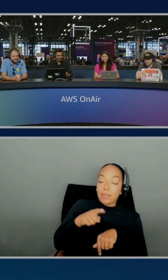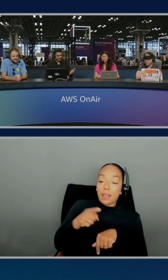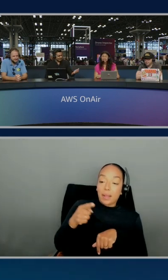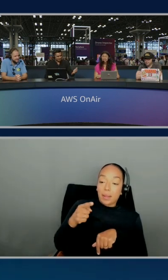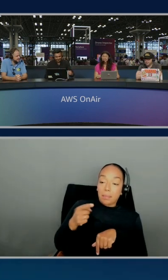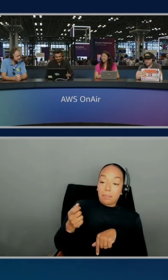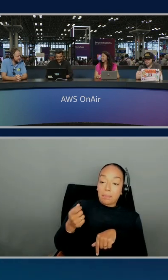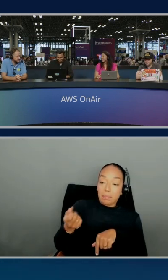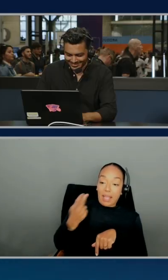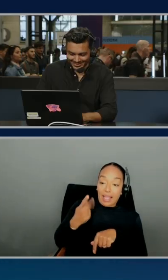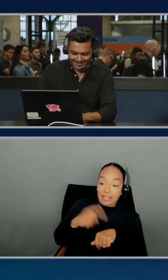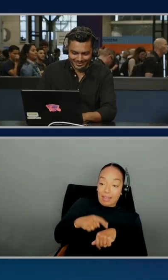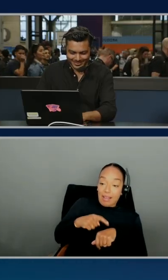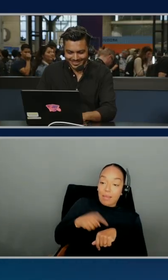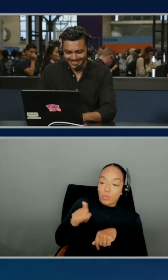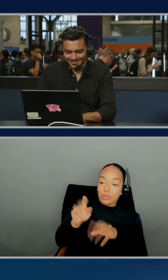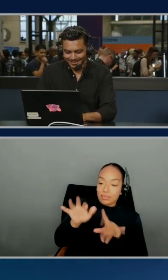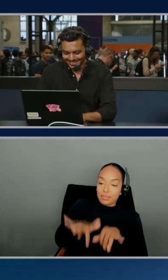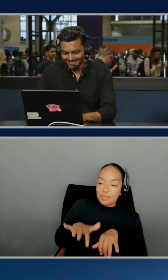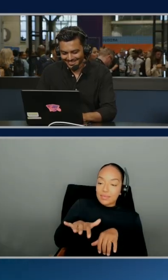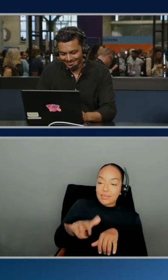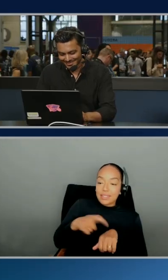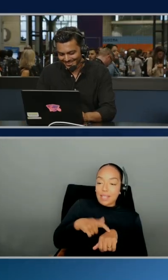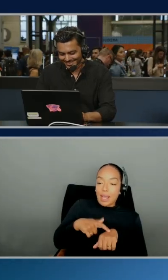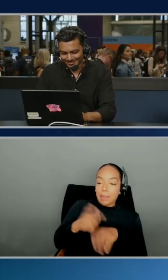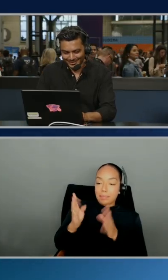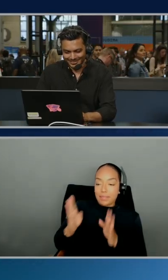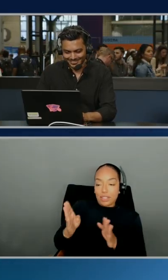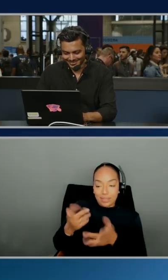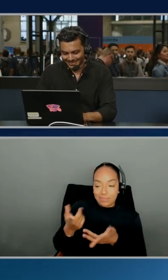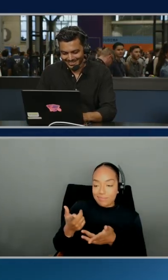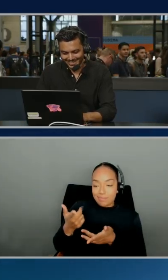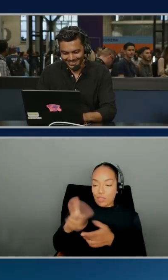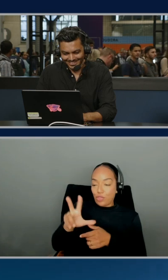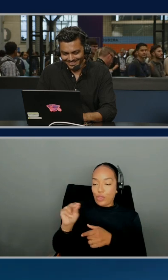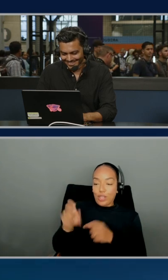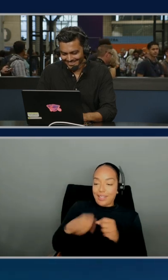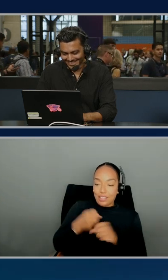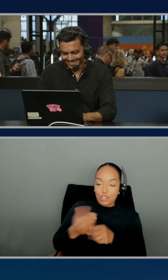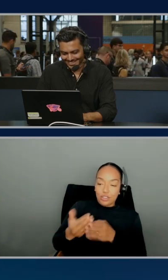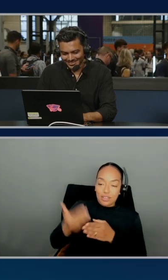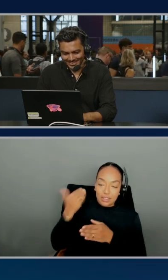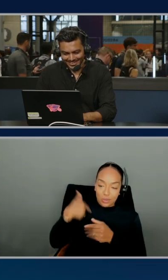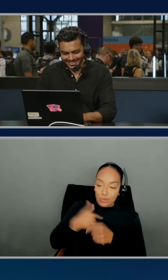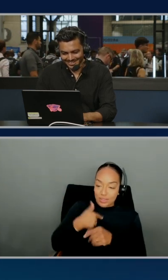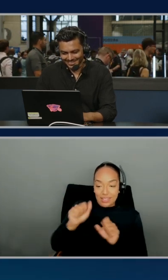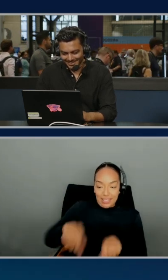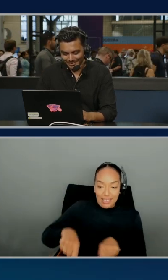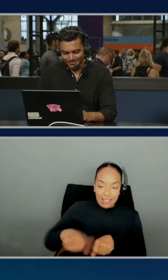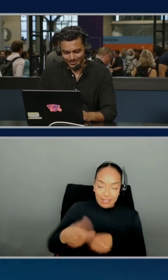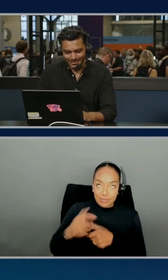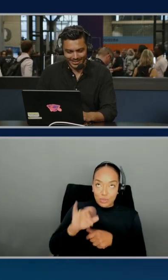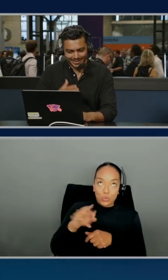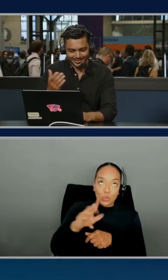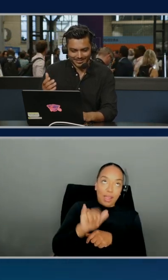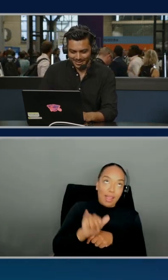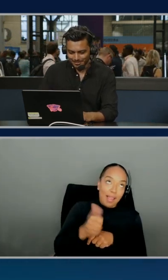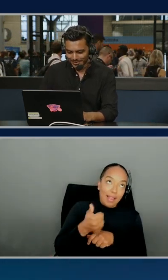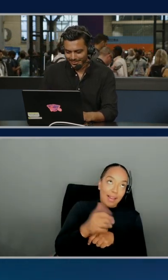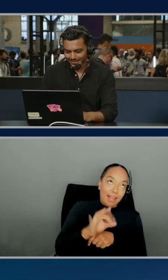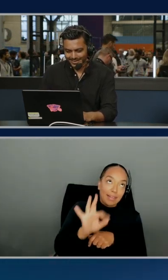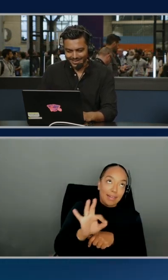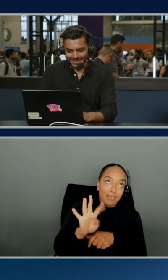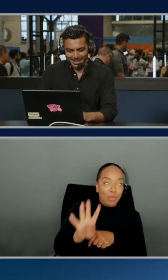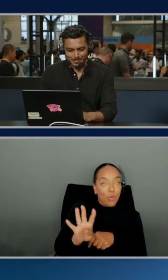you enter a time period. So let's go 30 years back in time, because we can. July 1994, I enter a